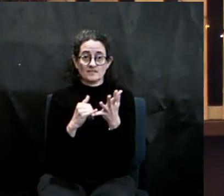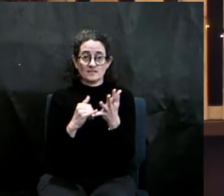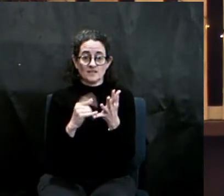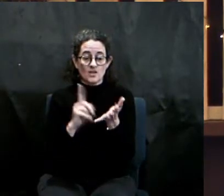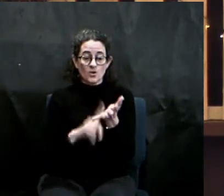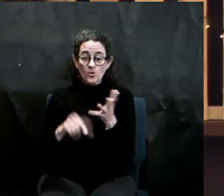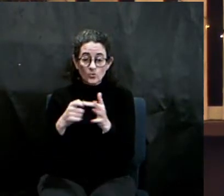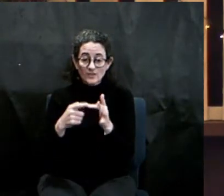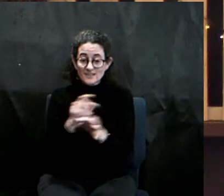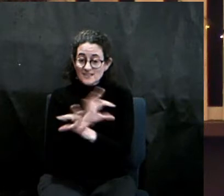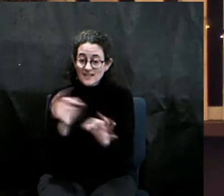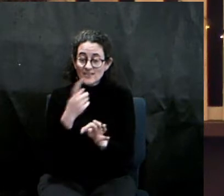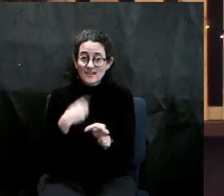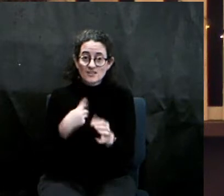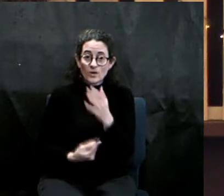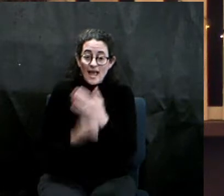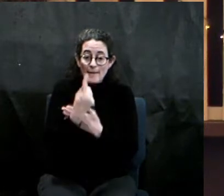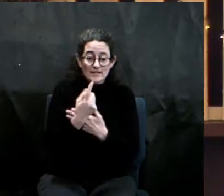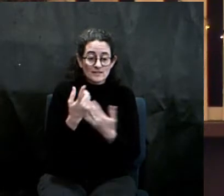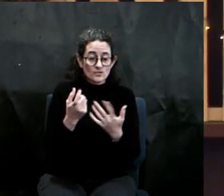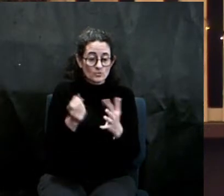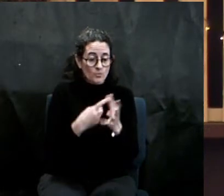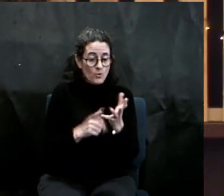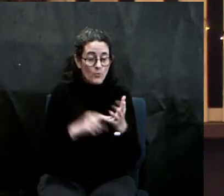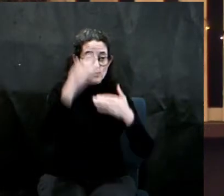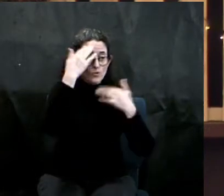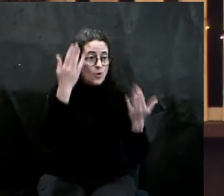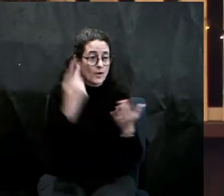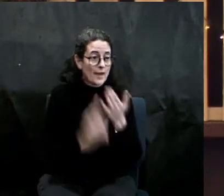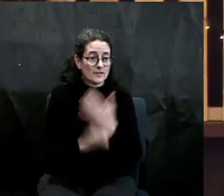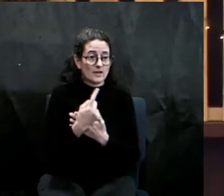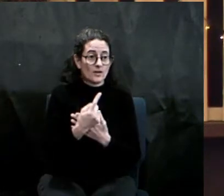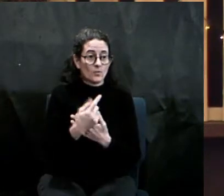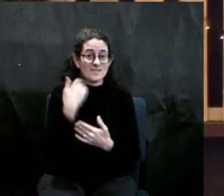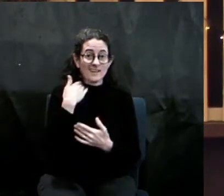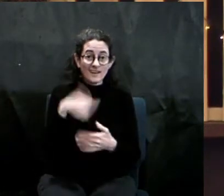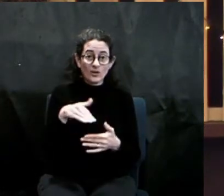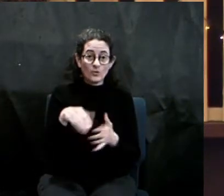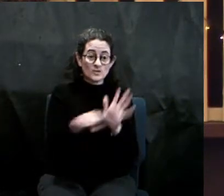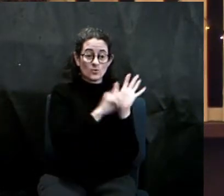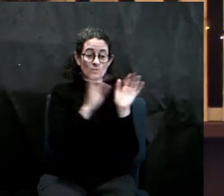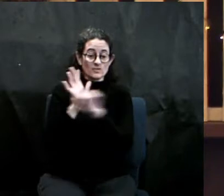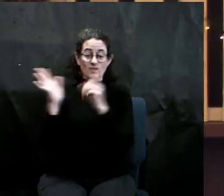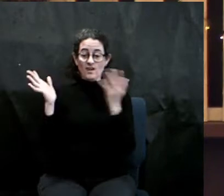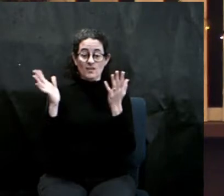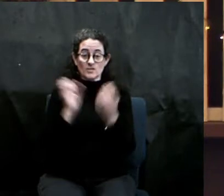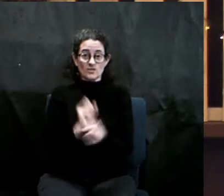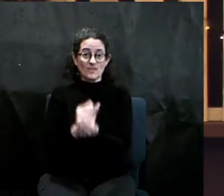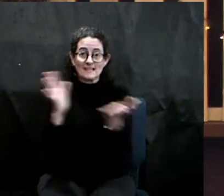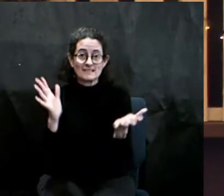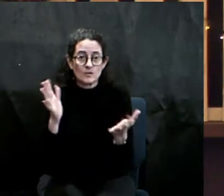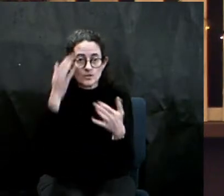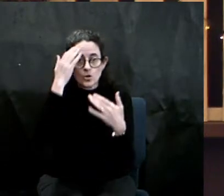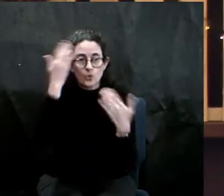Was he executed? Luke doesn't say. And I think that is a brilliant